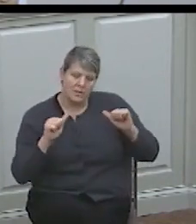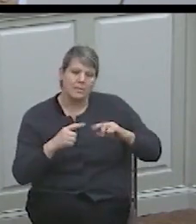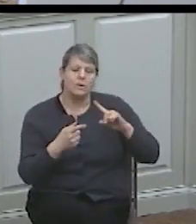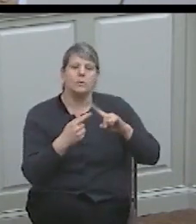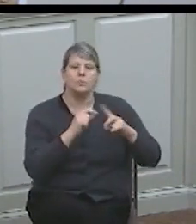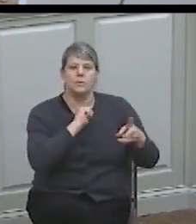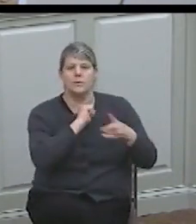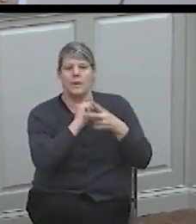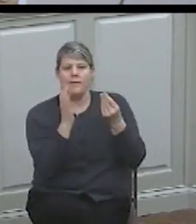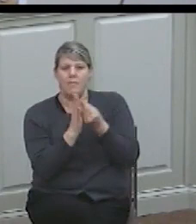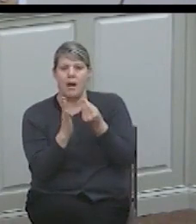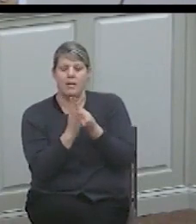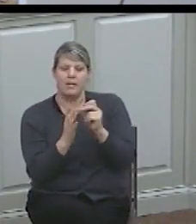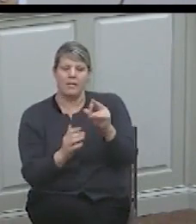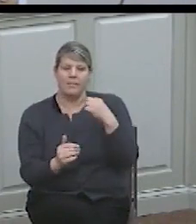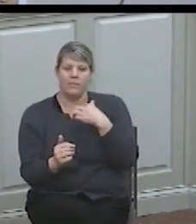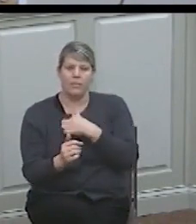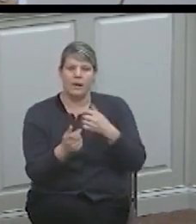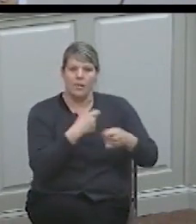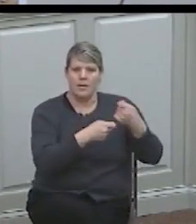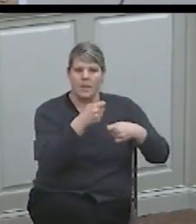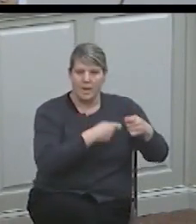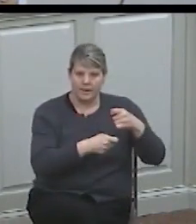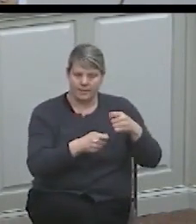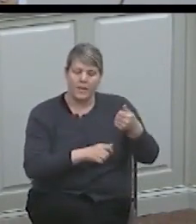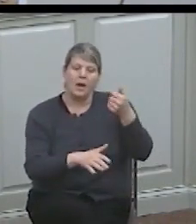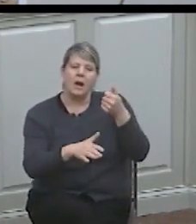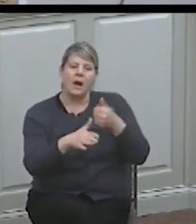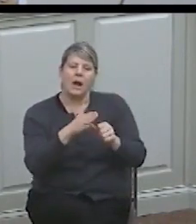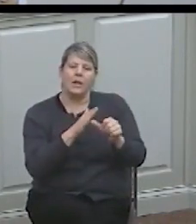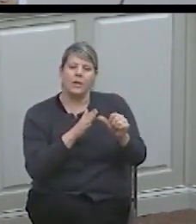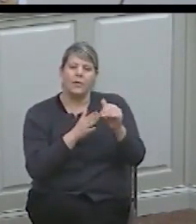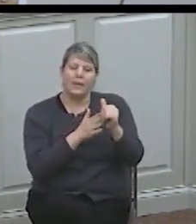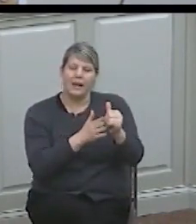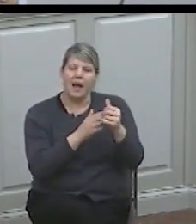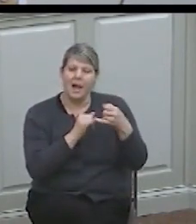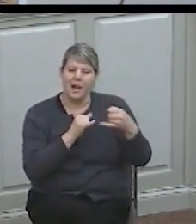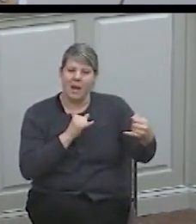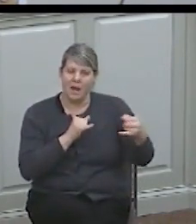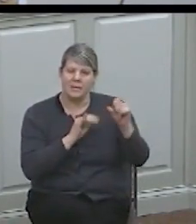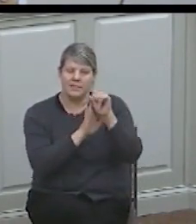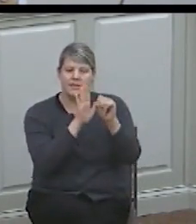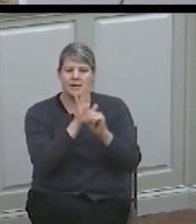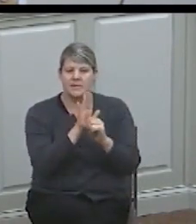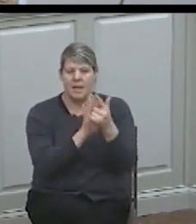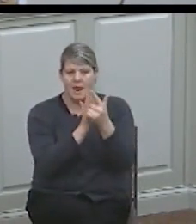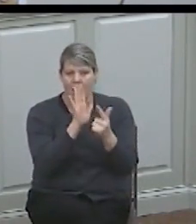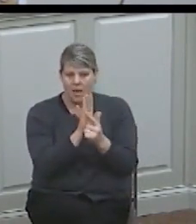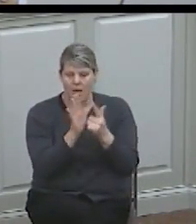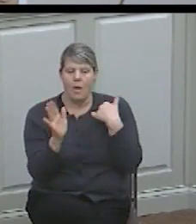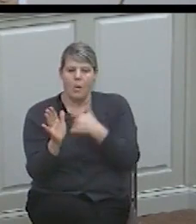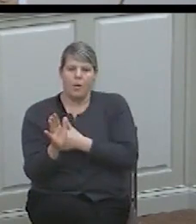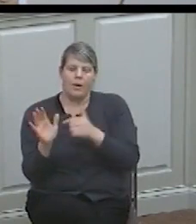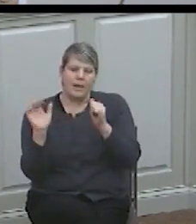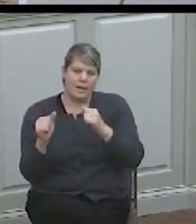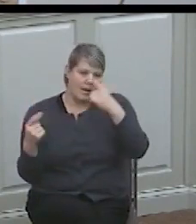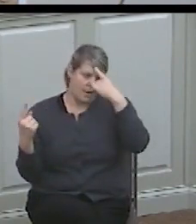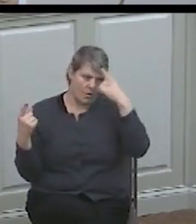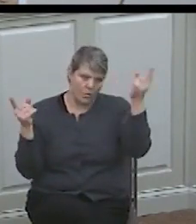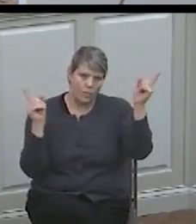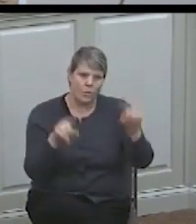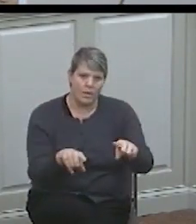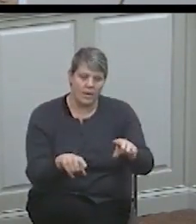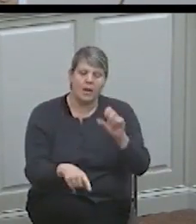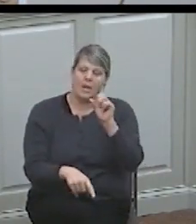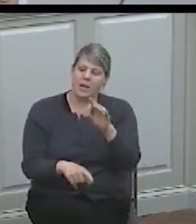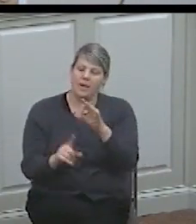And under the terms of the state law, the city can enter into an agreement, which we're intending to do tonight if the